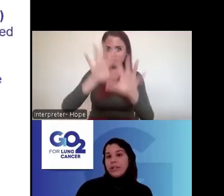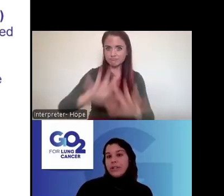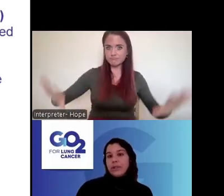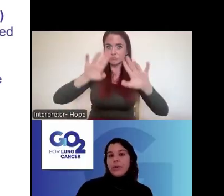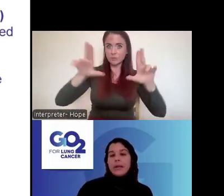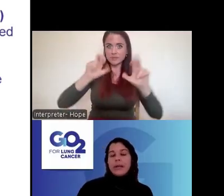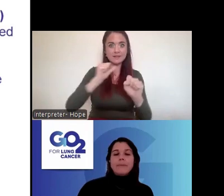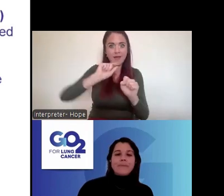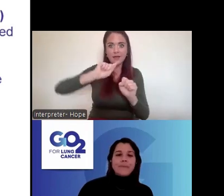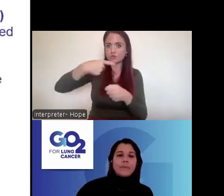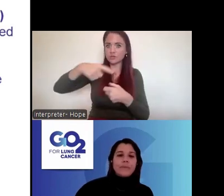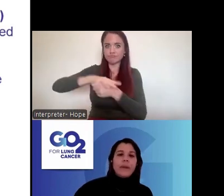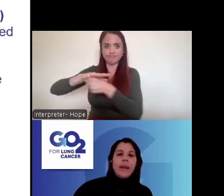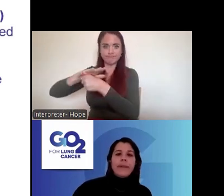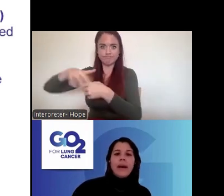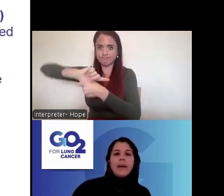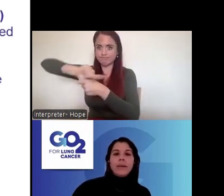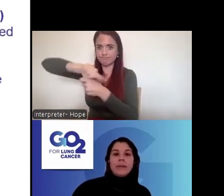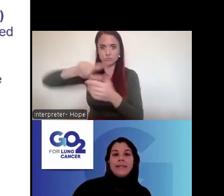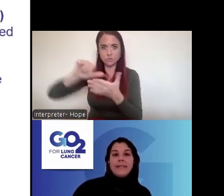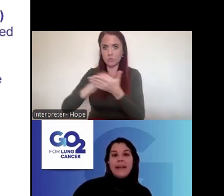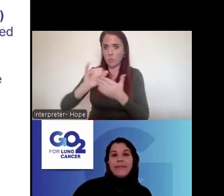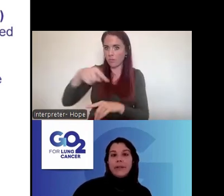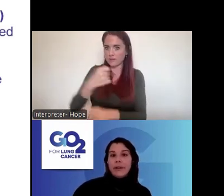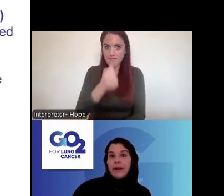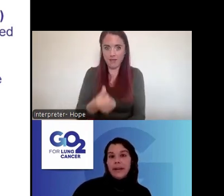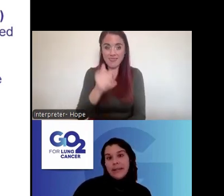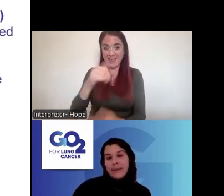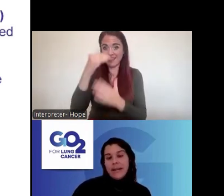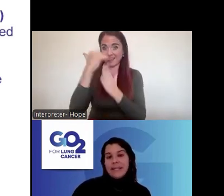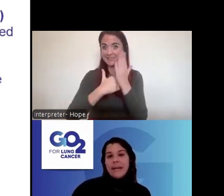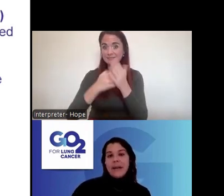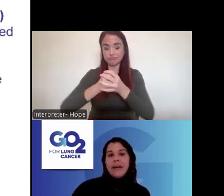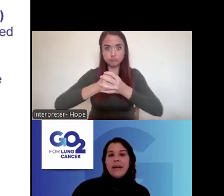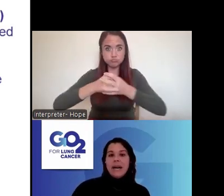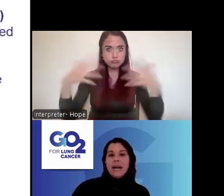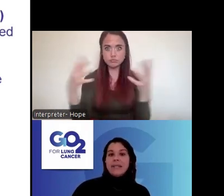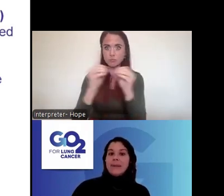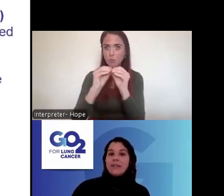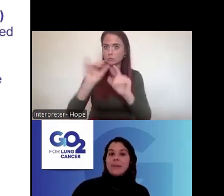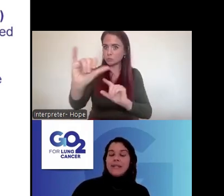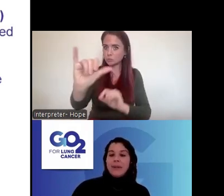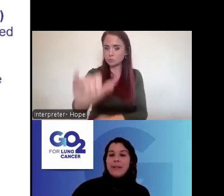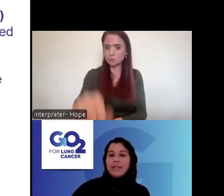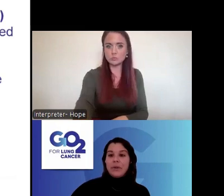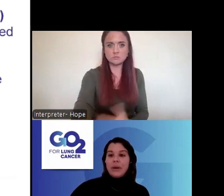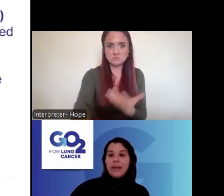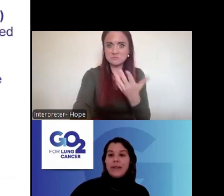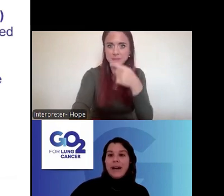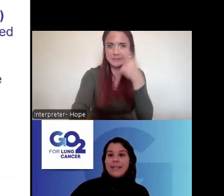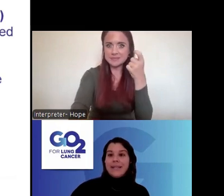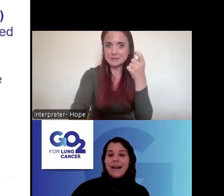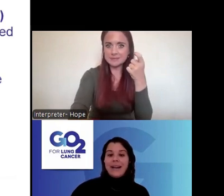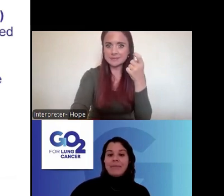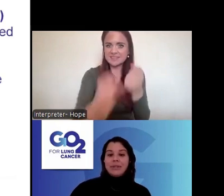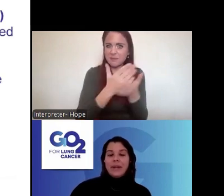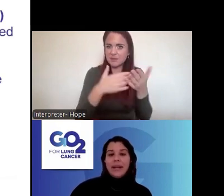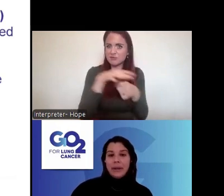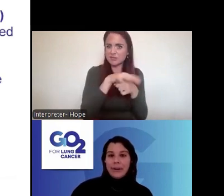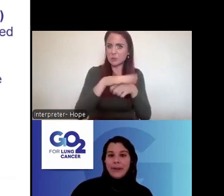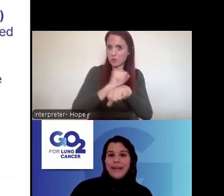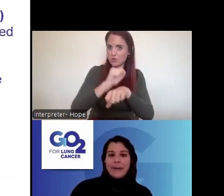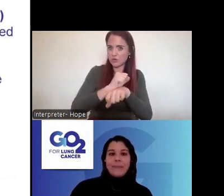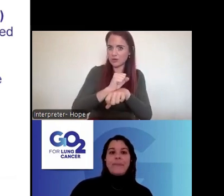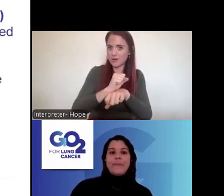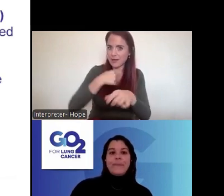local just to New York. And that list is ever growing and expanding, especially with some of the regional work that I am doing